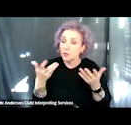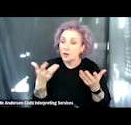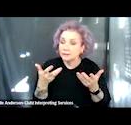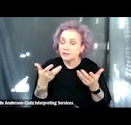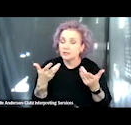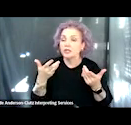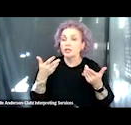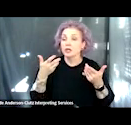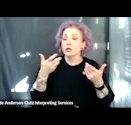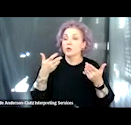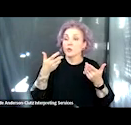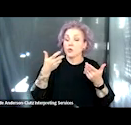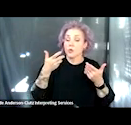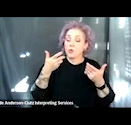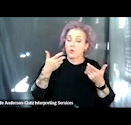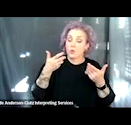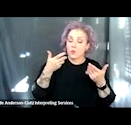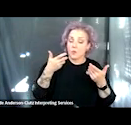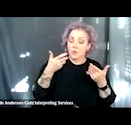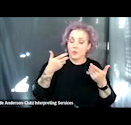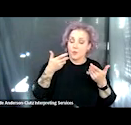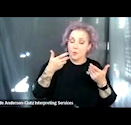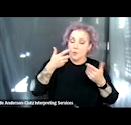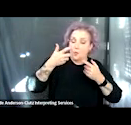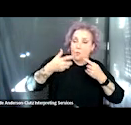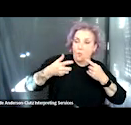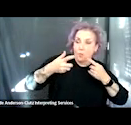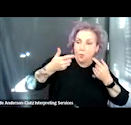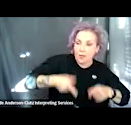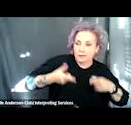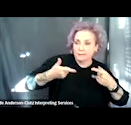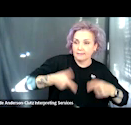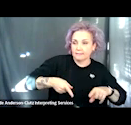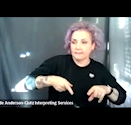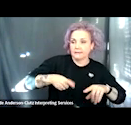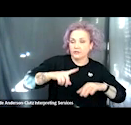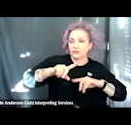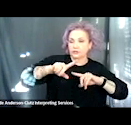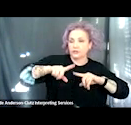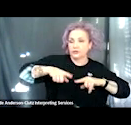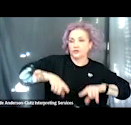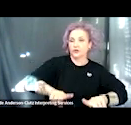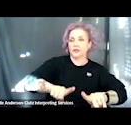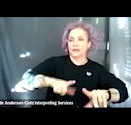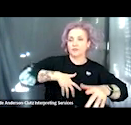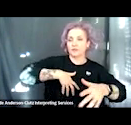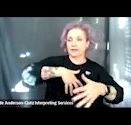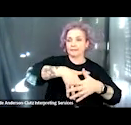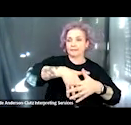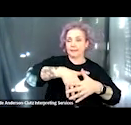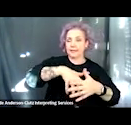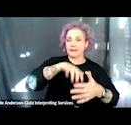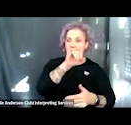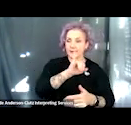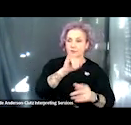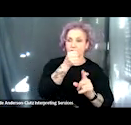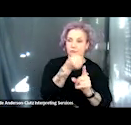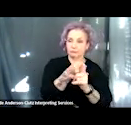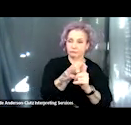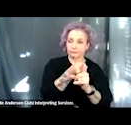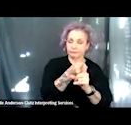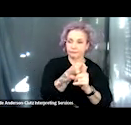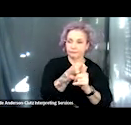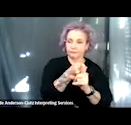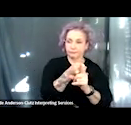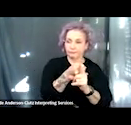about how, there's a lot going on during development. And what these studies show is that the earlier that the